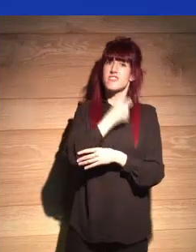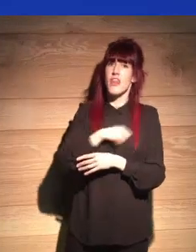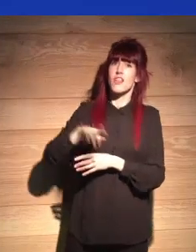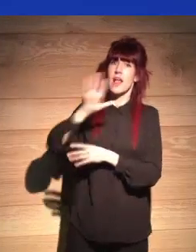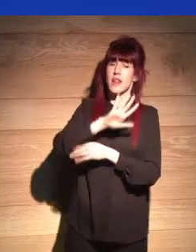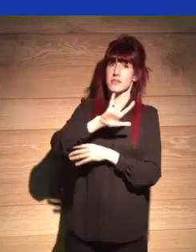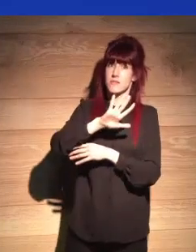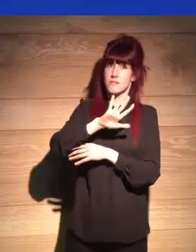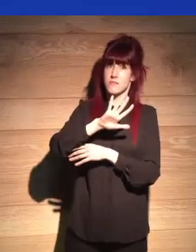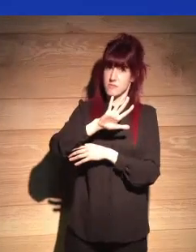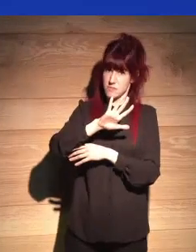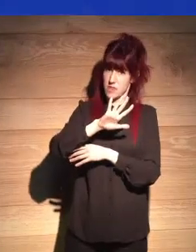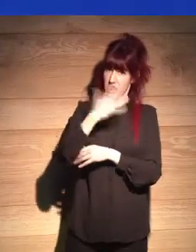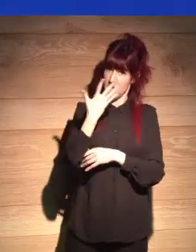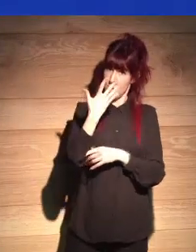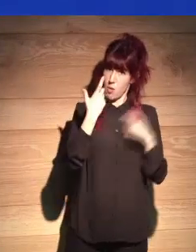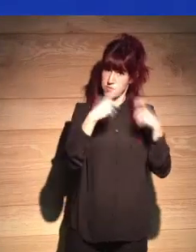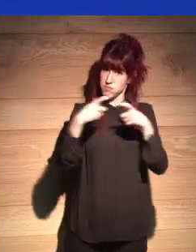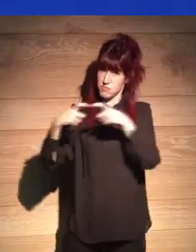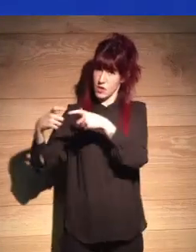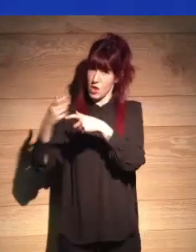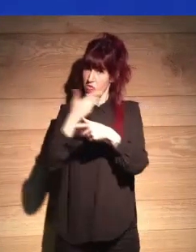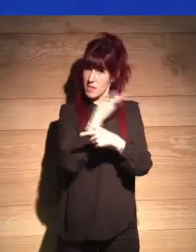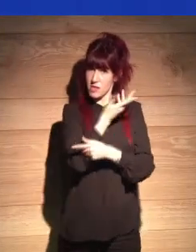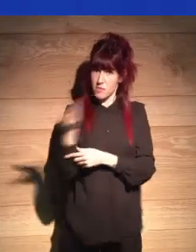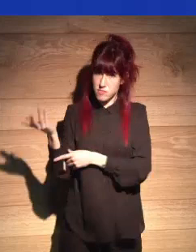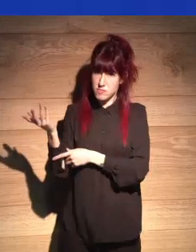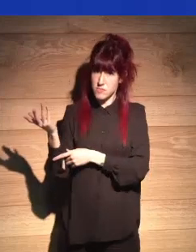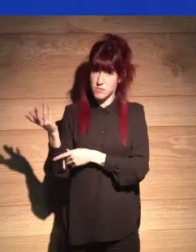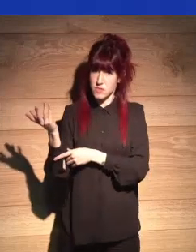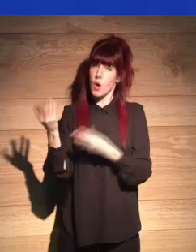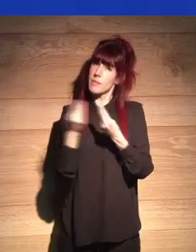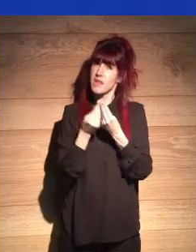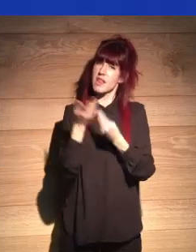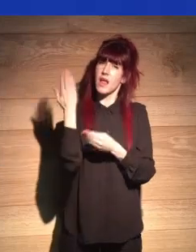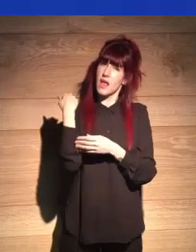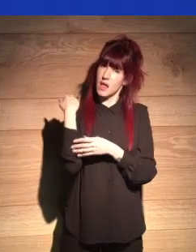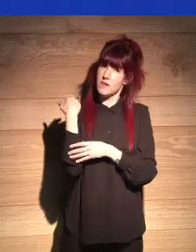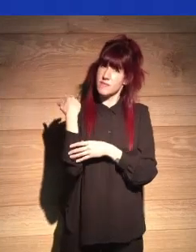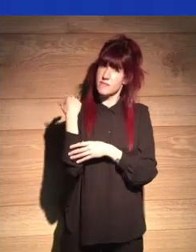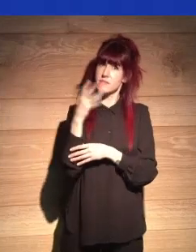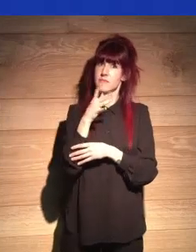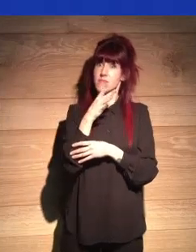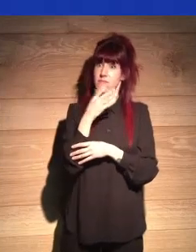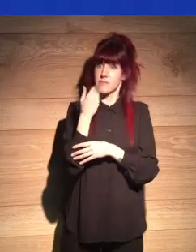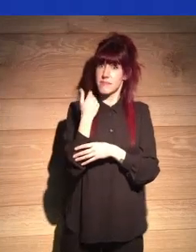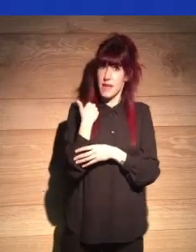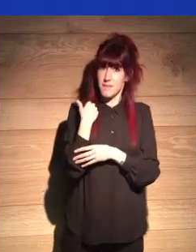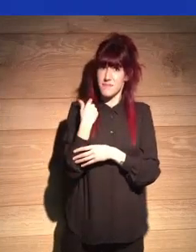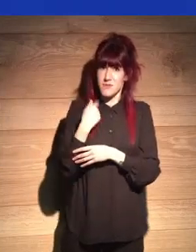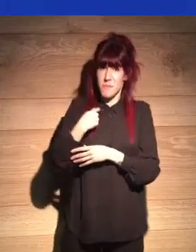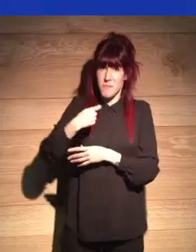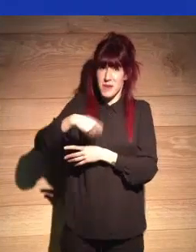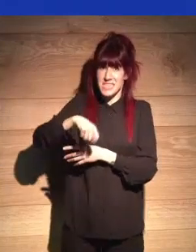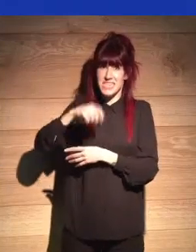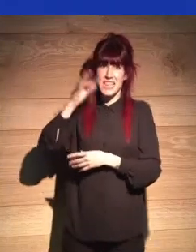national awards in the other 5 areas of knowledge, complementary to the previous ones. And now,